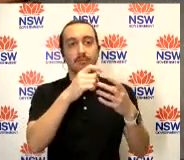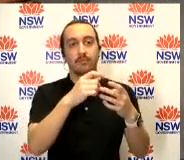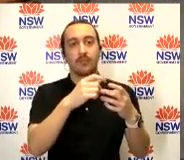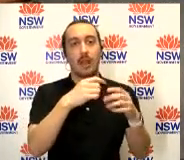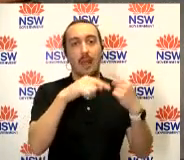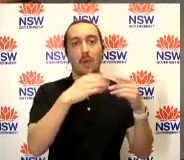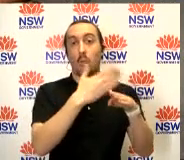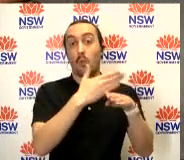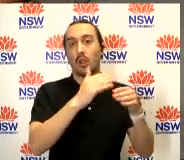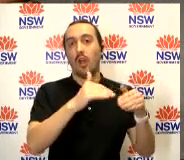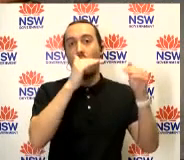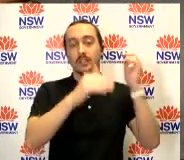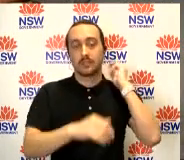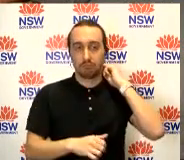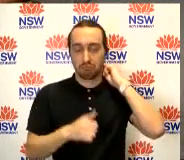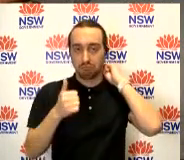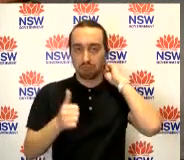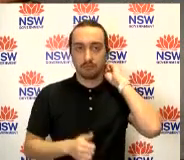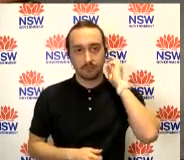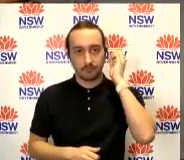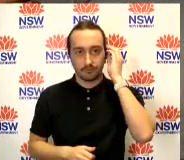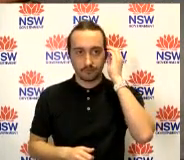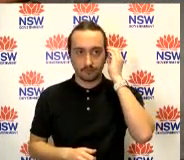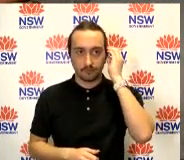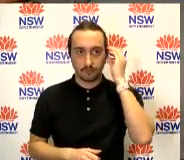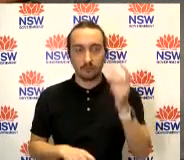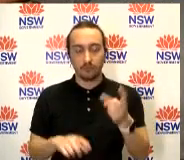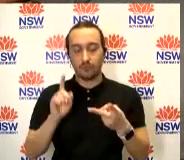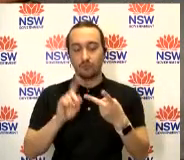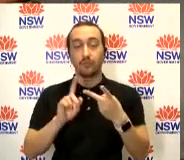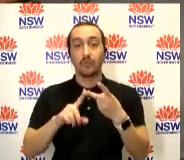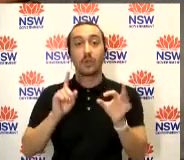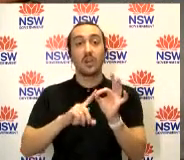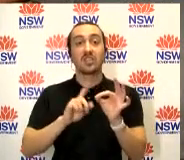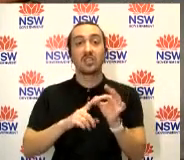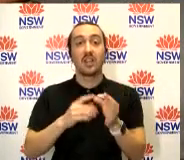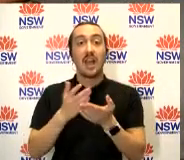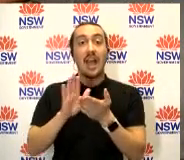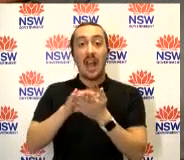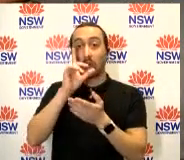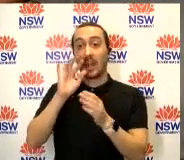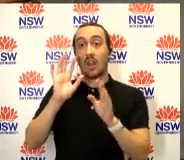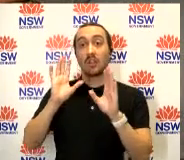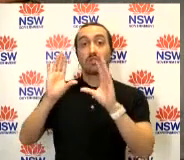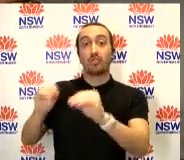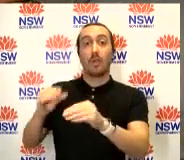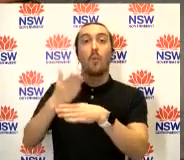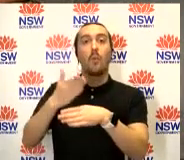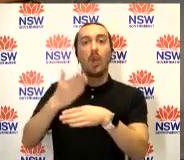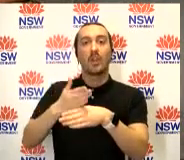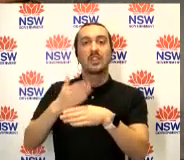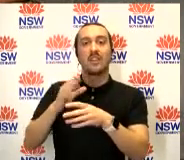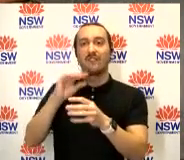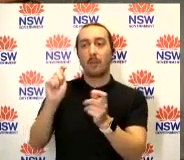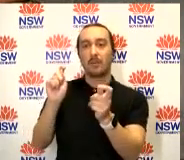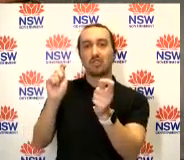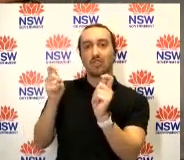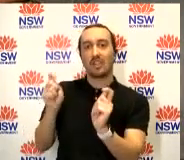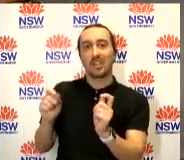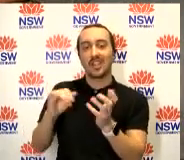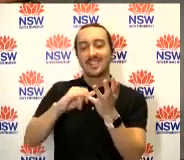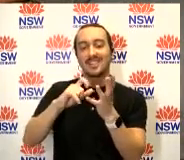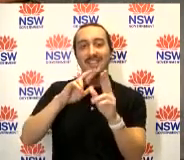next question I've got here is that how do I stop workers from altering the scaffold, in particular handrail and ties? So that's probably a